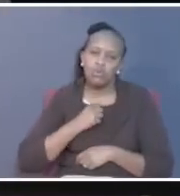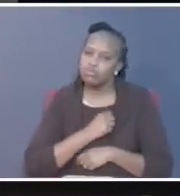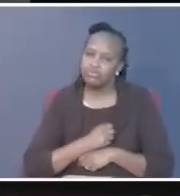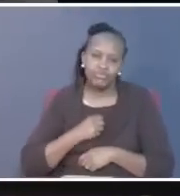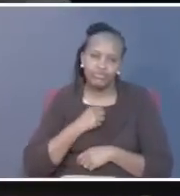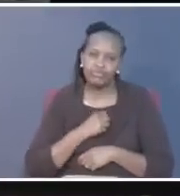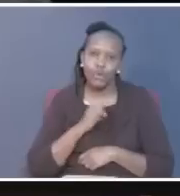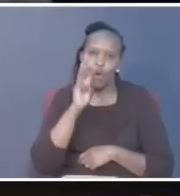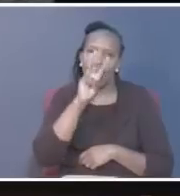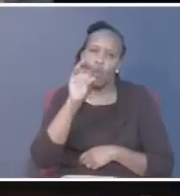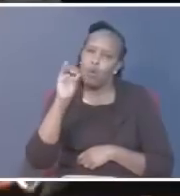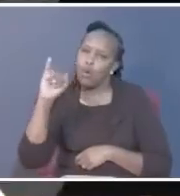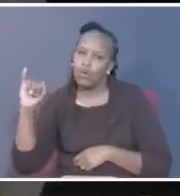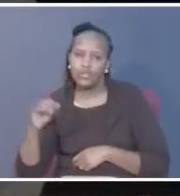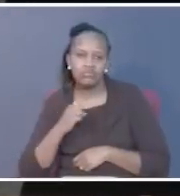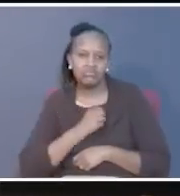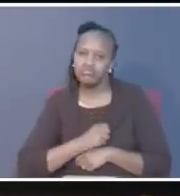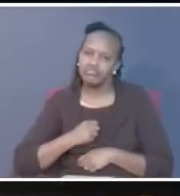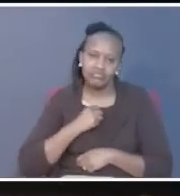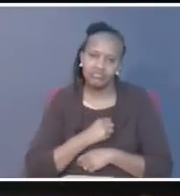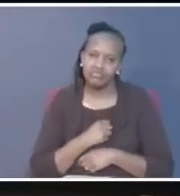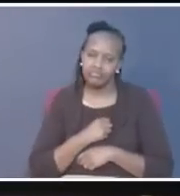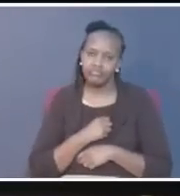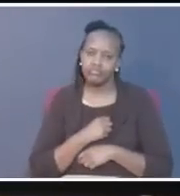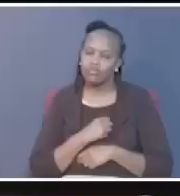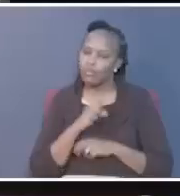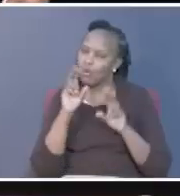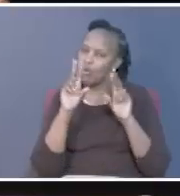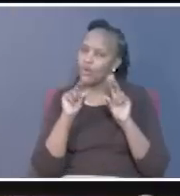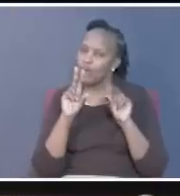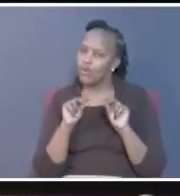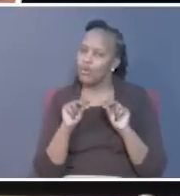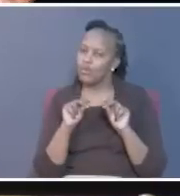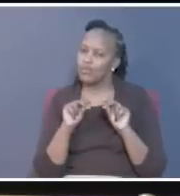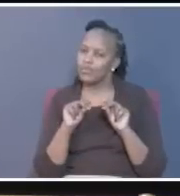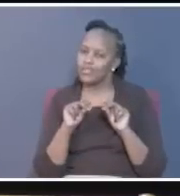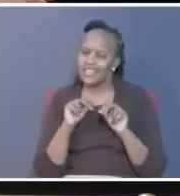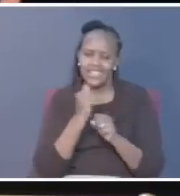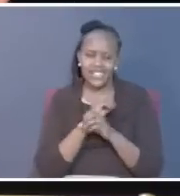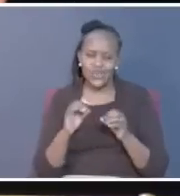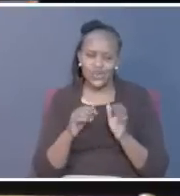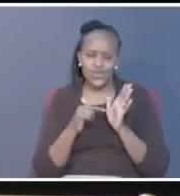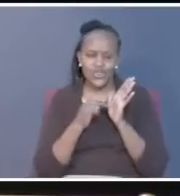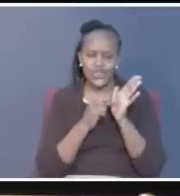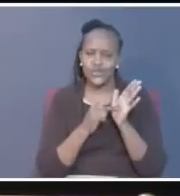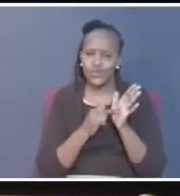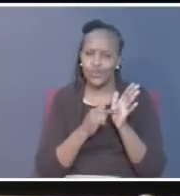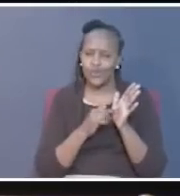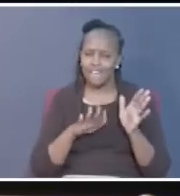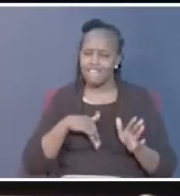not just this woshe kind of feeling that just expresses despair and says, ay, woshe.